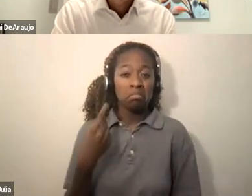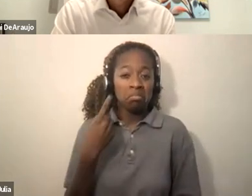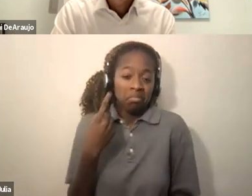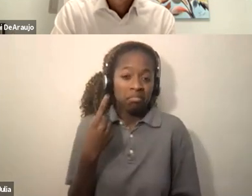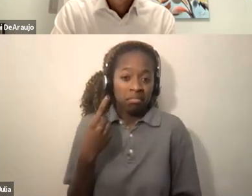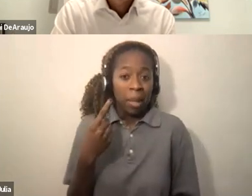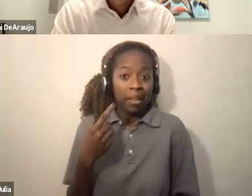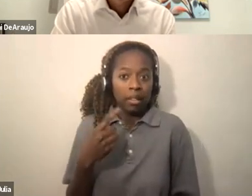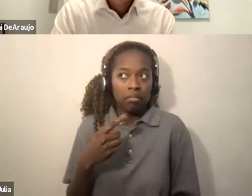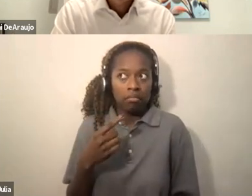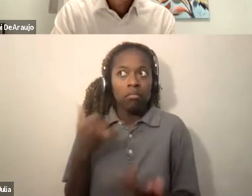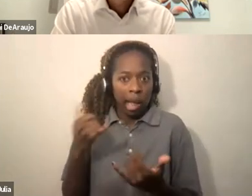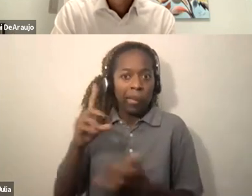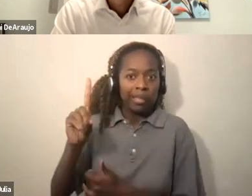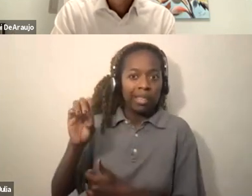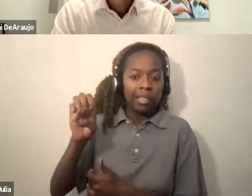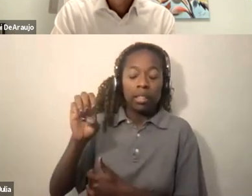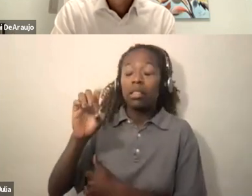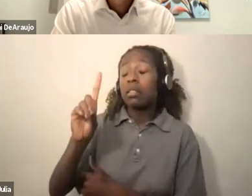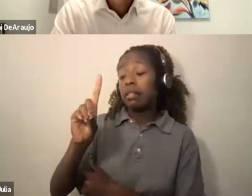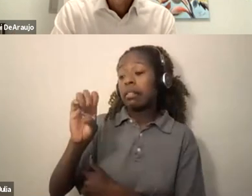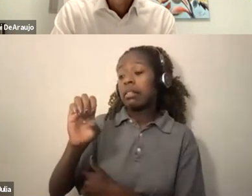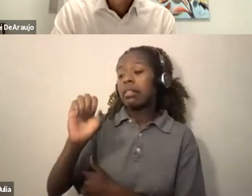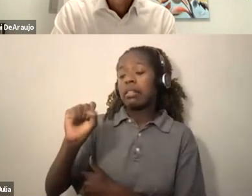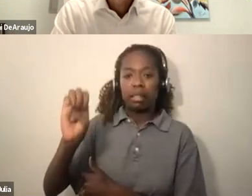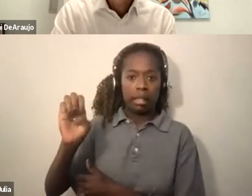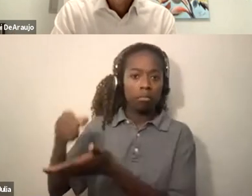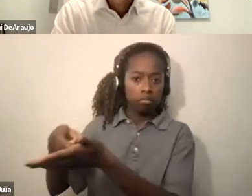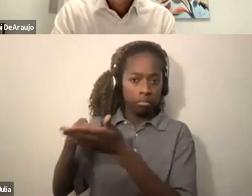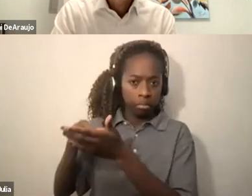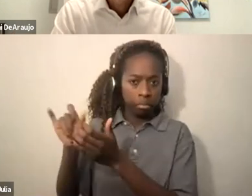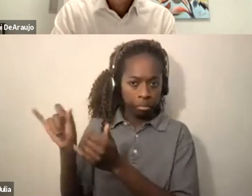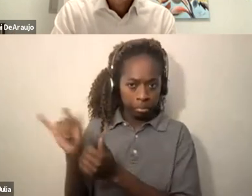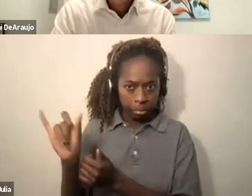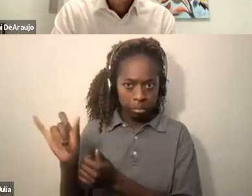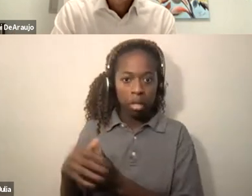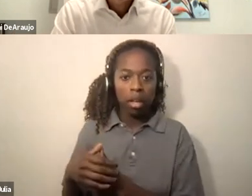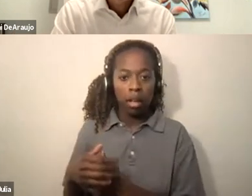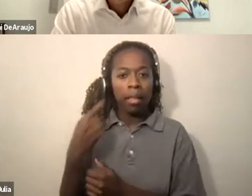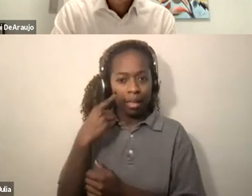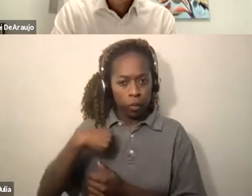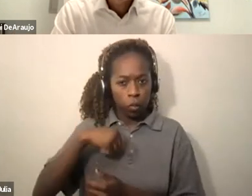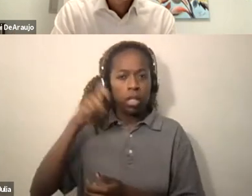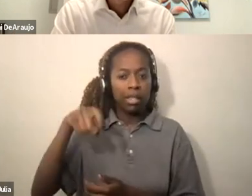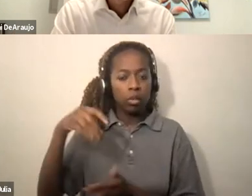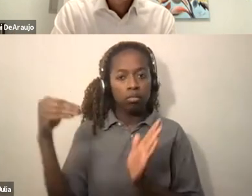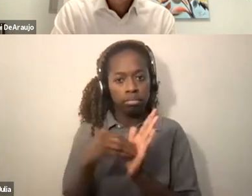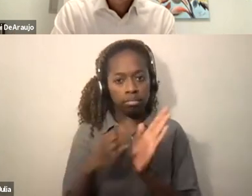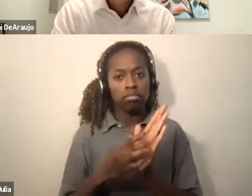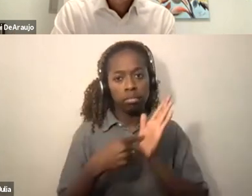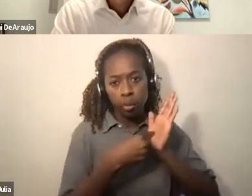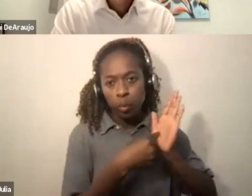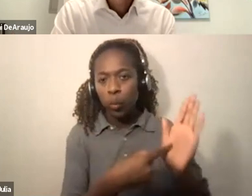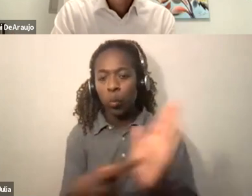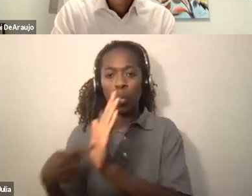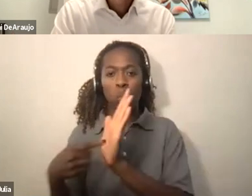actually mandated by deci but i i agree that it is important that we publicly show support for these policies i